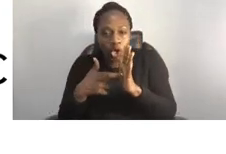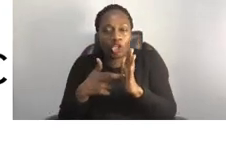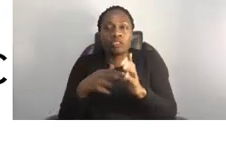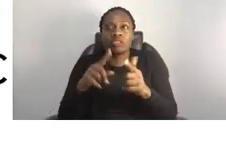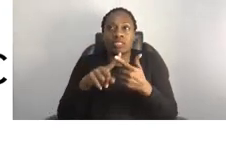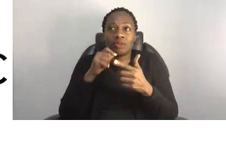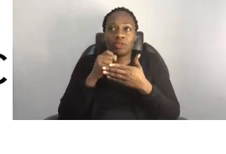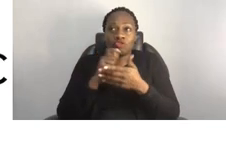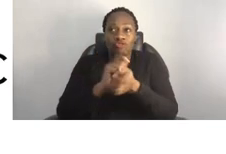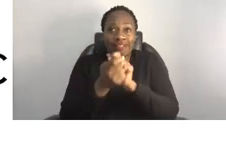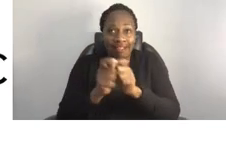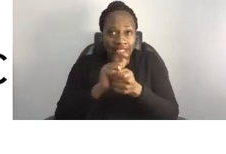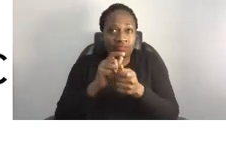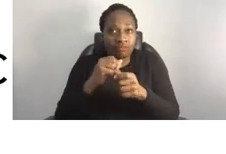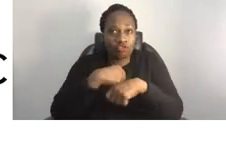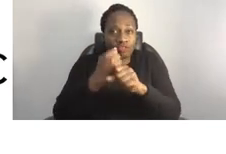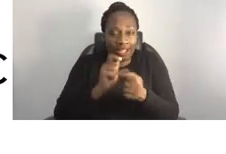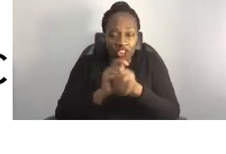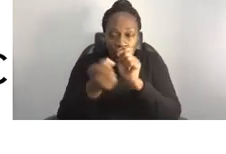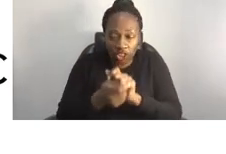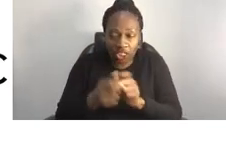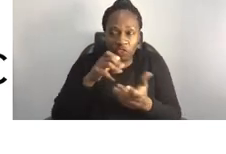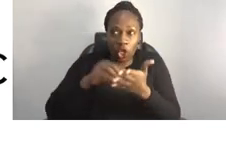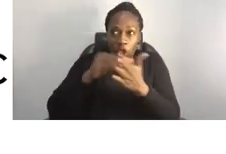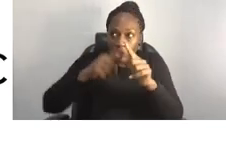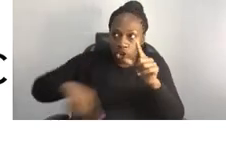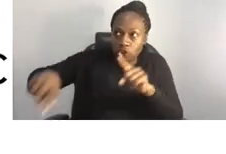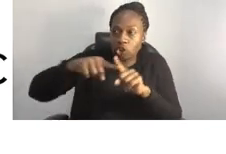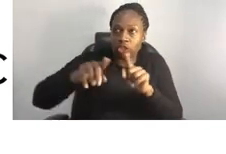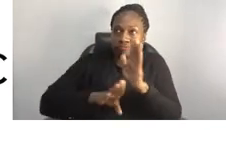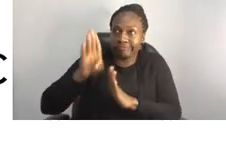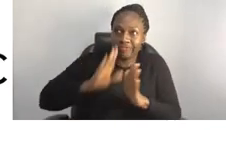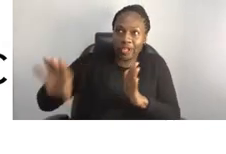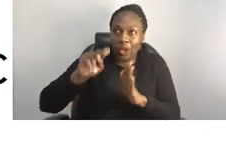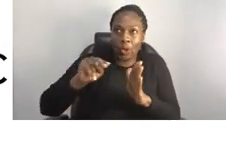training that will help others facilitate a learning circle at their own institution.